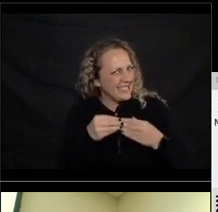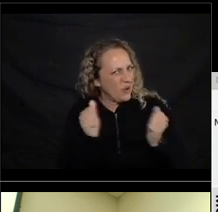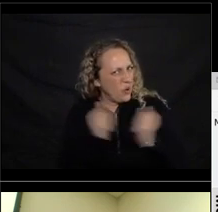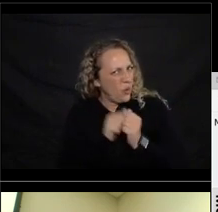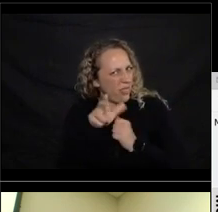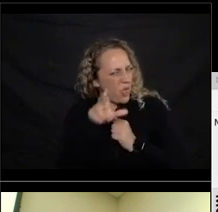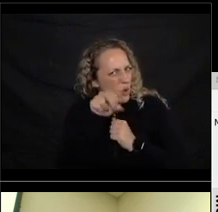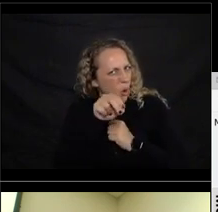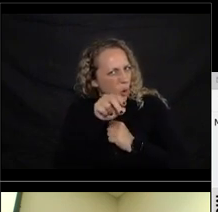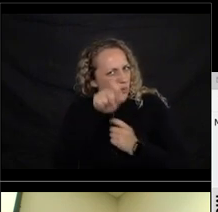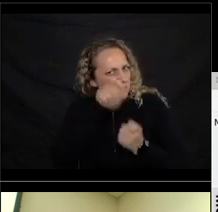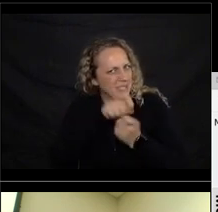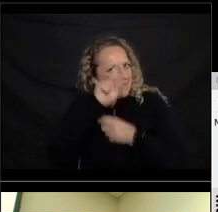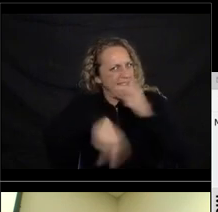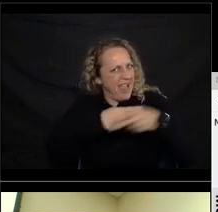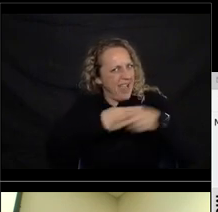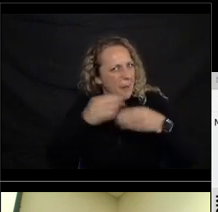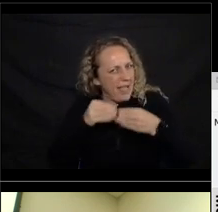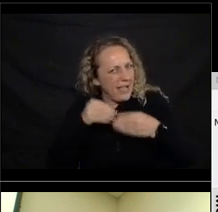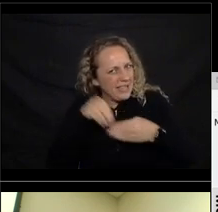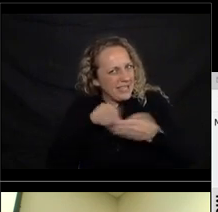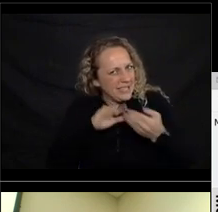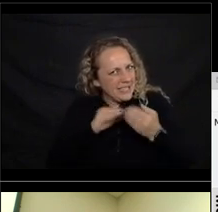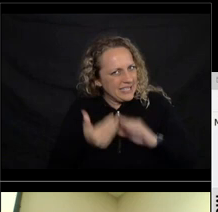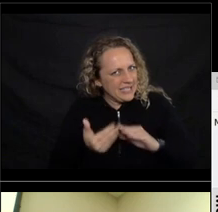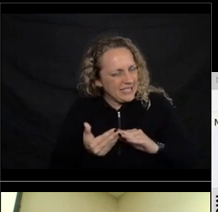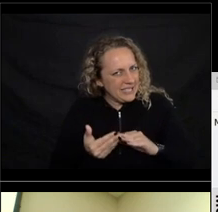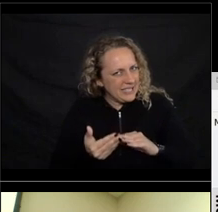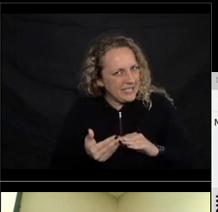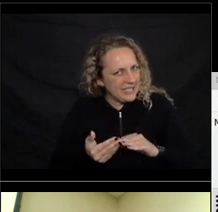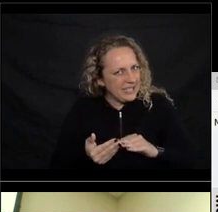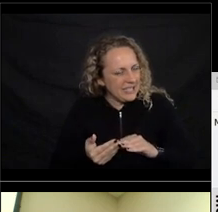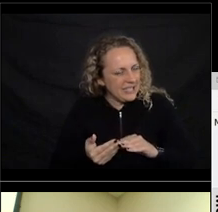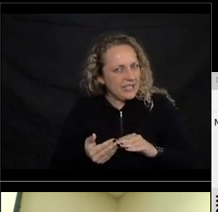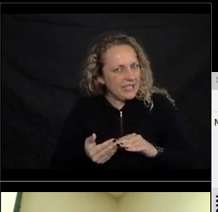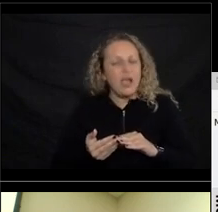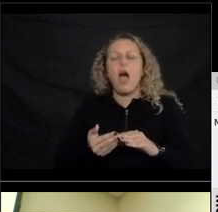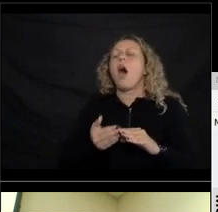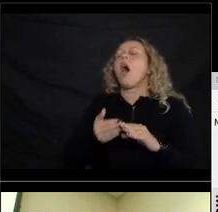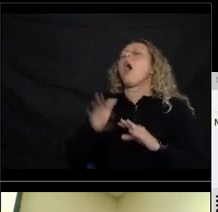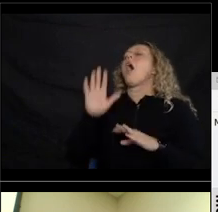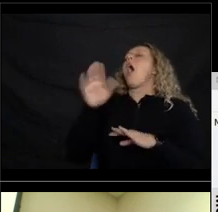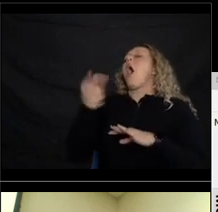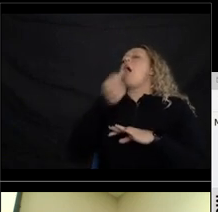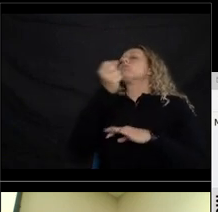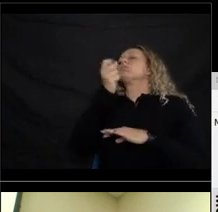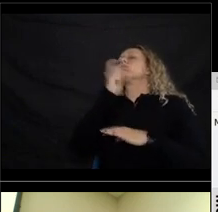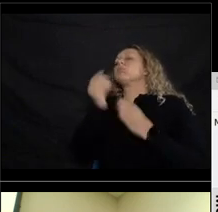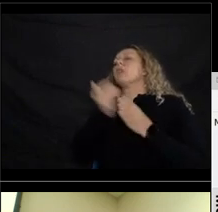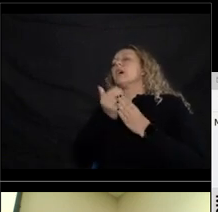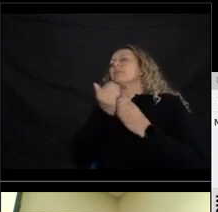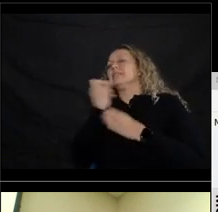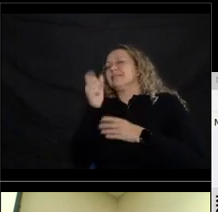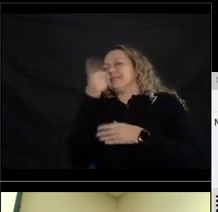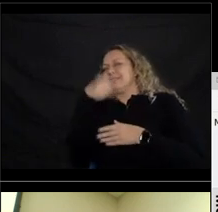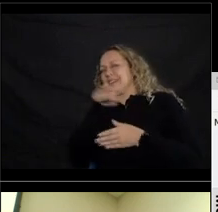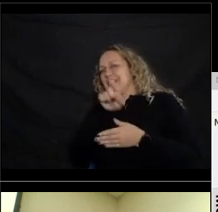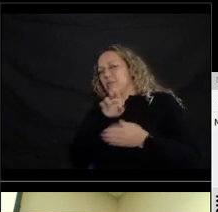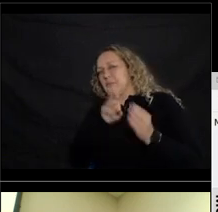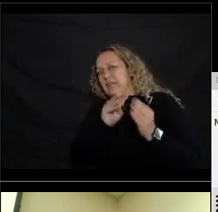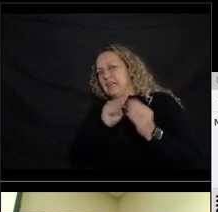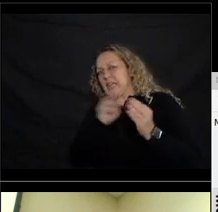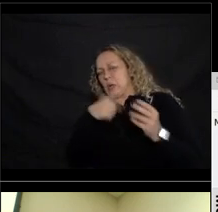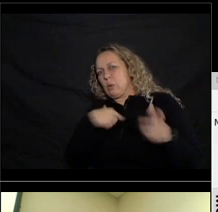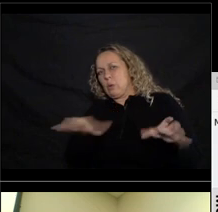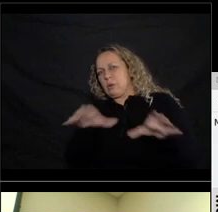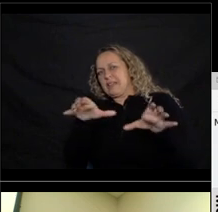no certain types of plastics within the city. So we'll bring that back to you. We'll update you on that the next meeting, yeah. Mayor, on what we did,